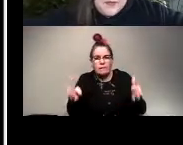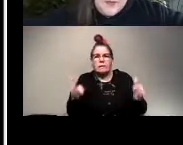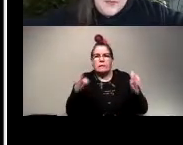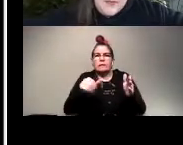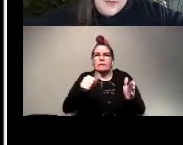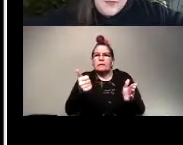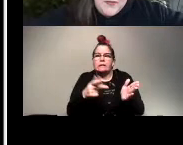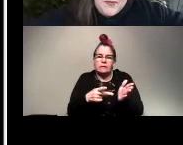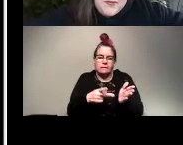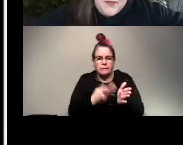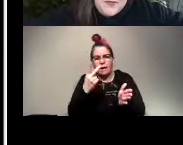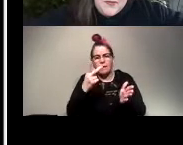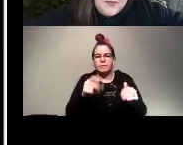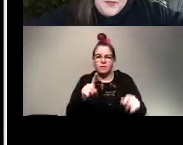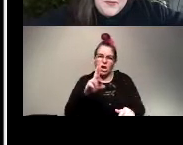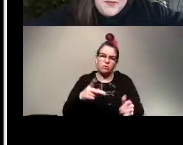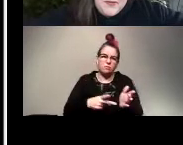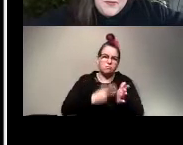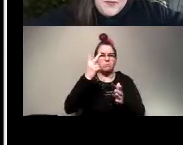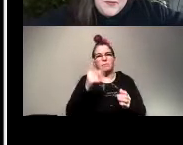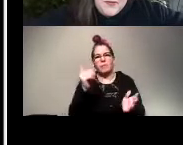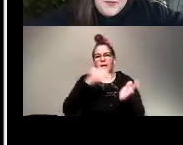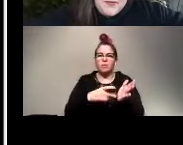times as much of that, and 1,000 times as much of that.